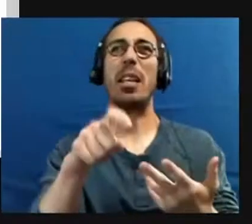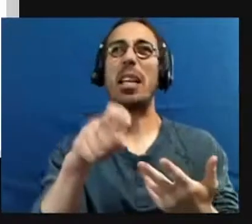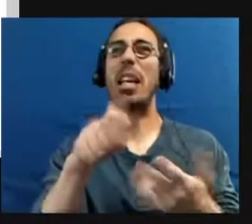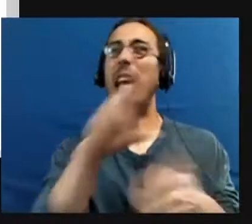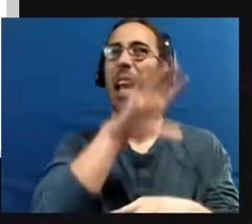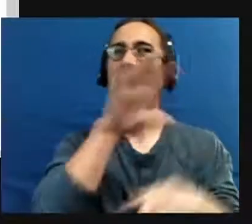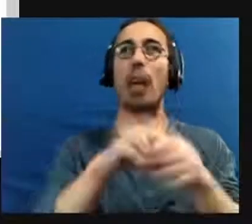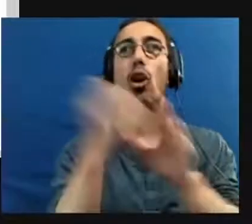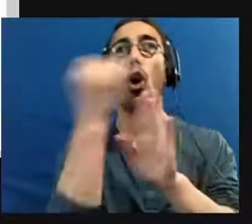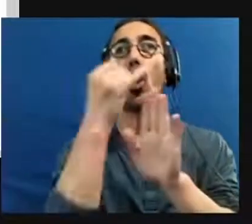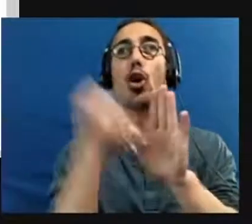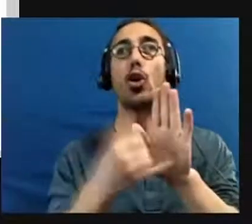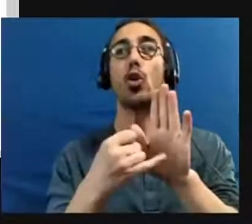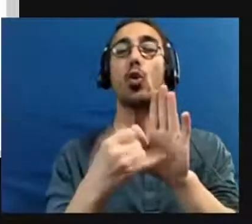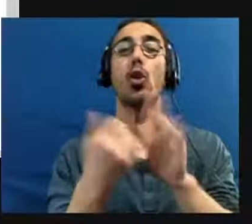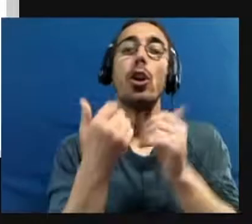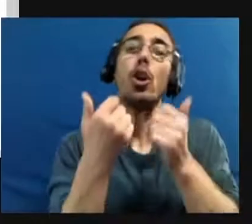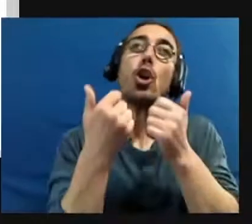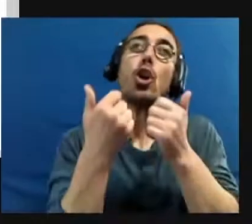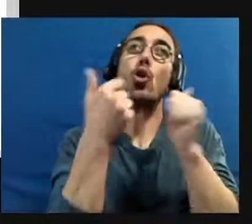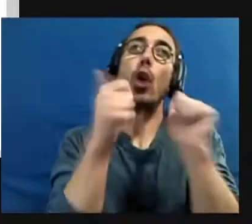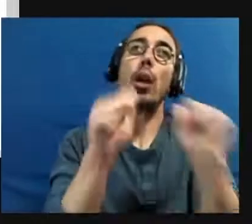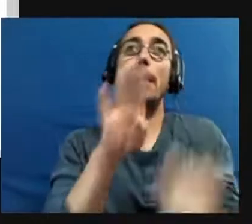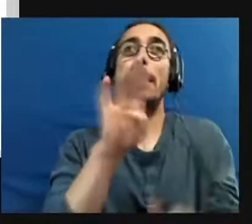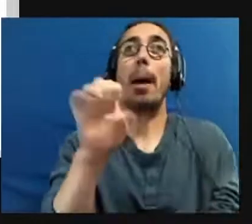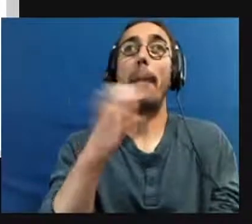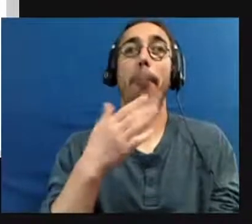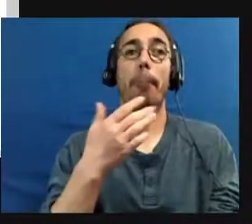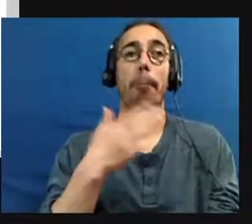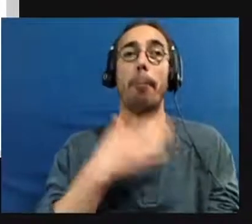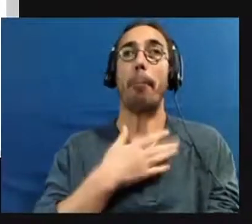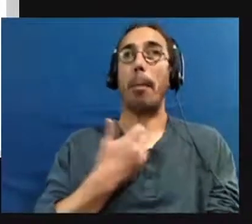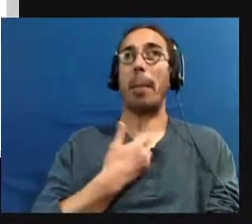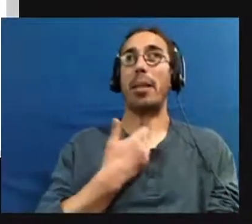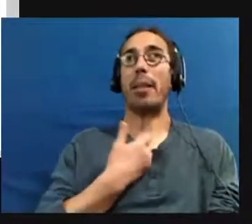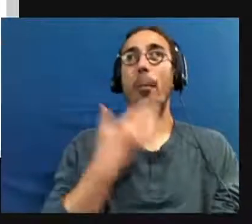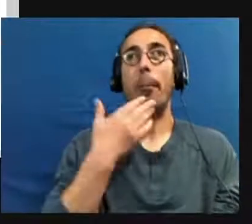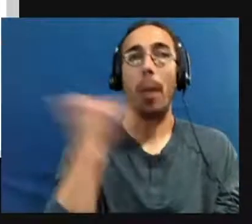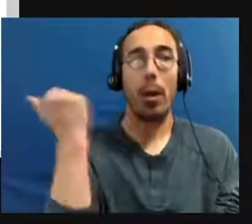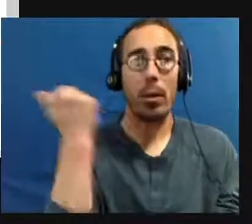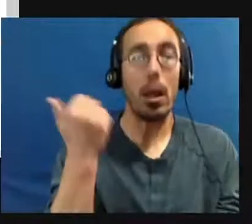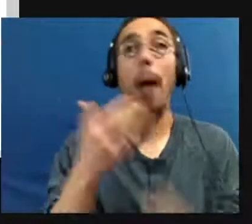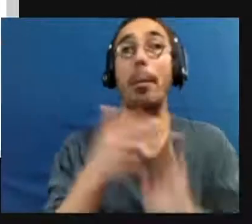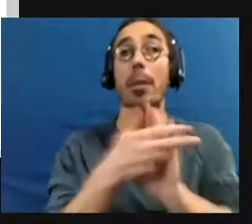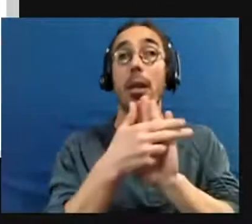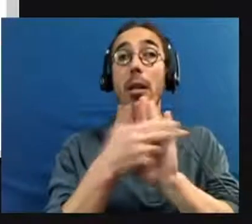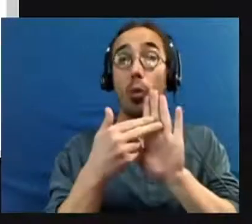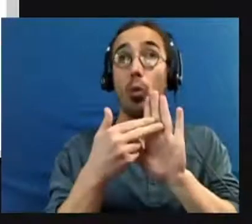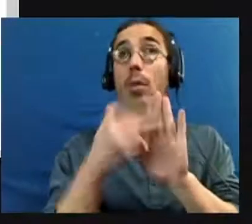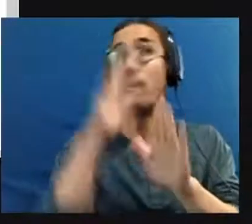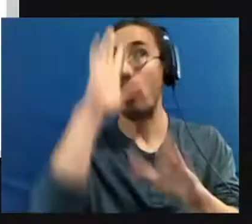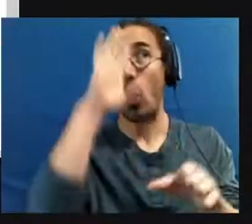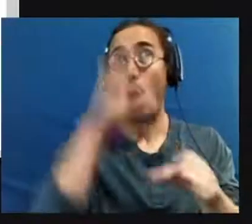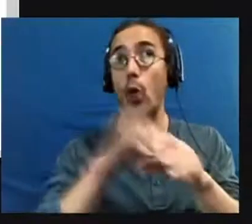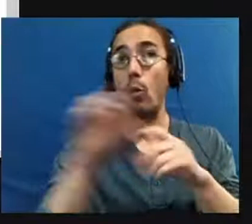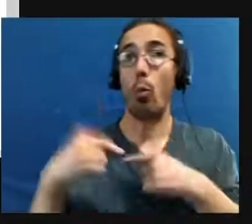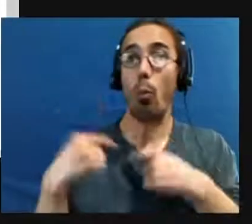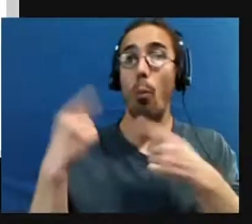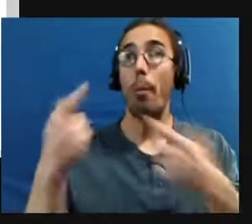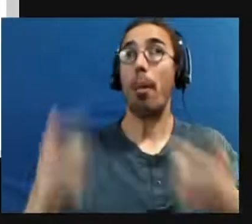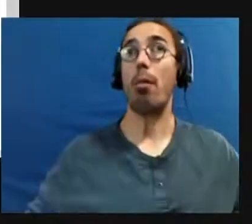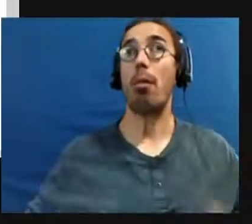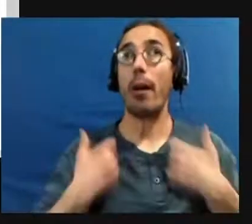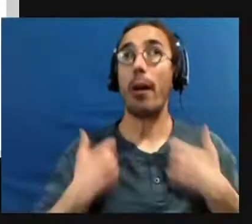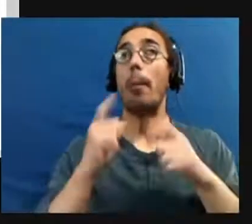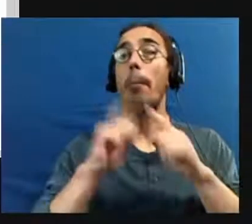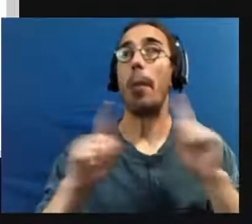to sort of be my best self. I am autistic, self-diagnosed. I've been autistic my whole life, but I am what's referred